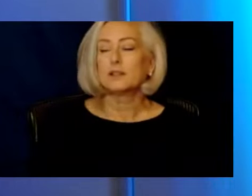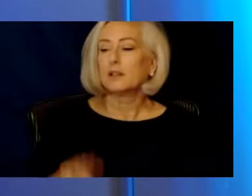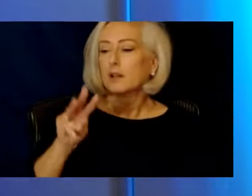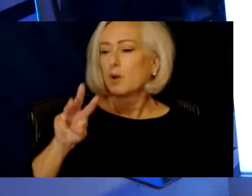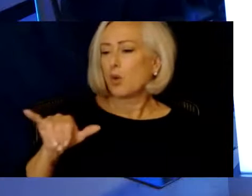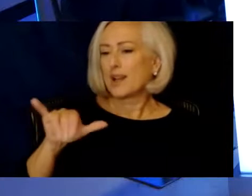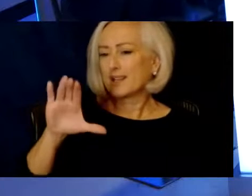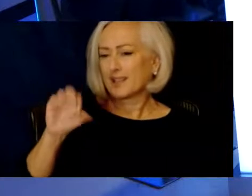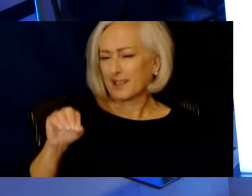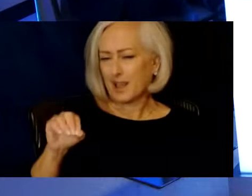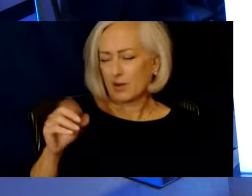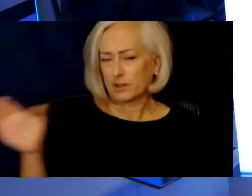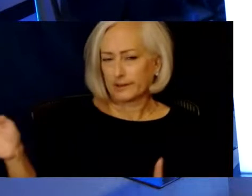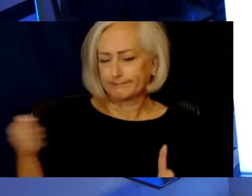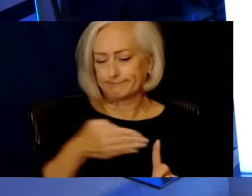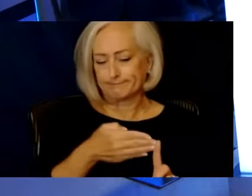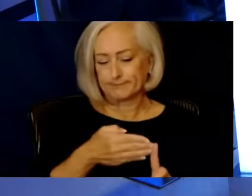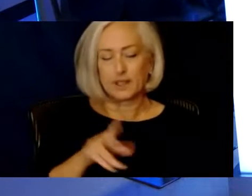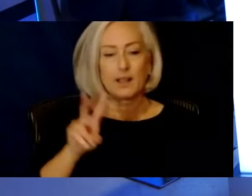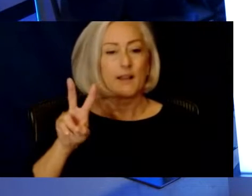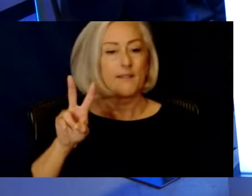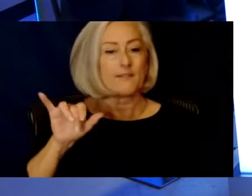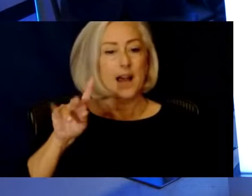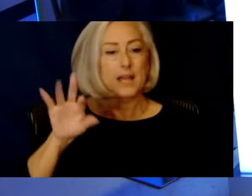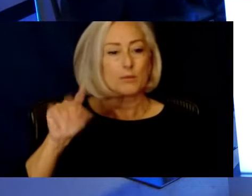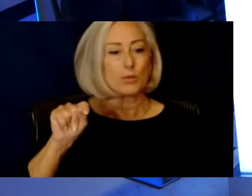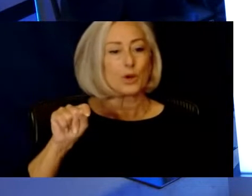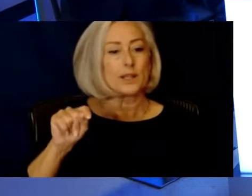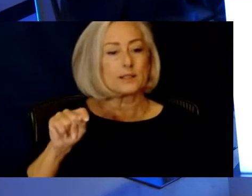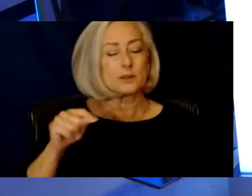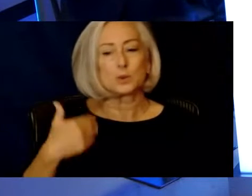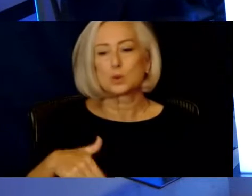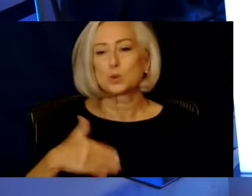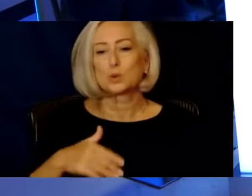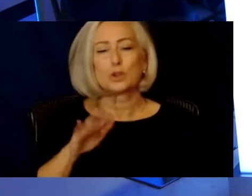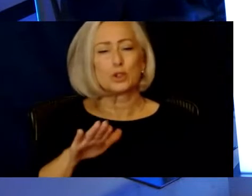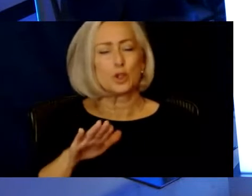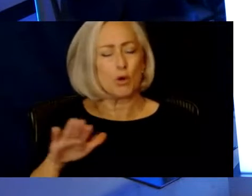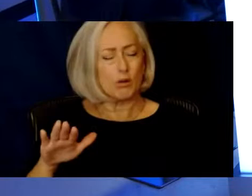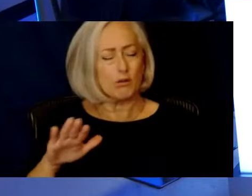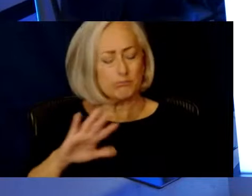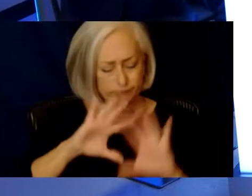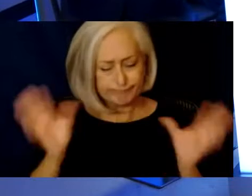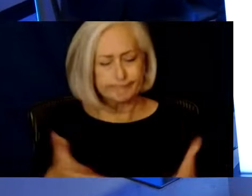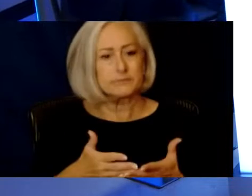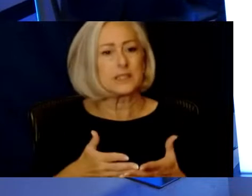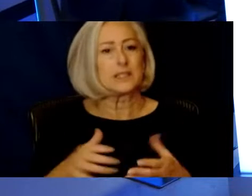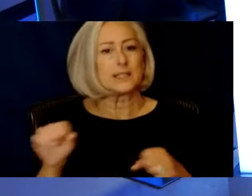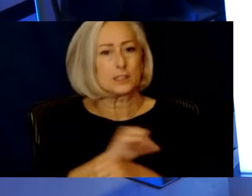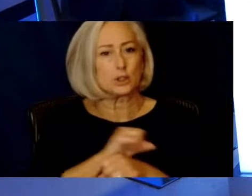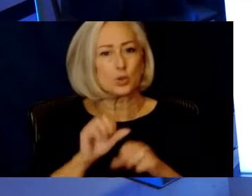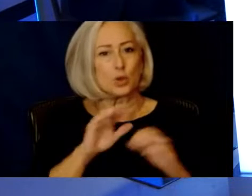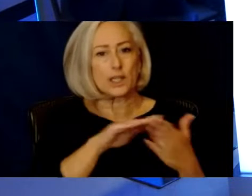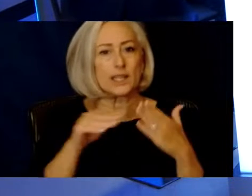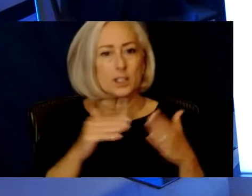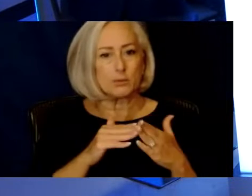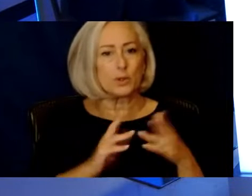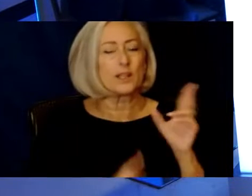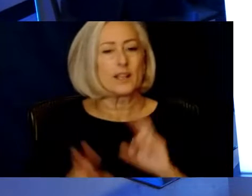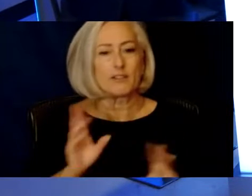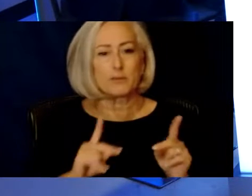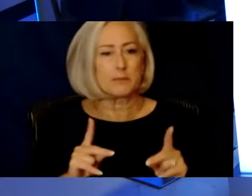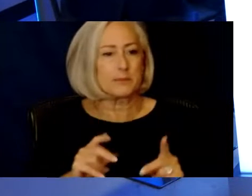to you. Vibrant is just so, I mean, your job, your whole thing is to work in right. communities of folks who don't have as much economic